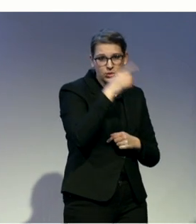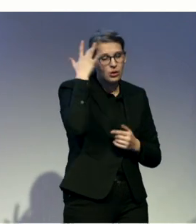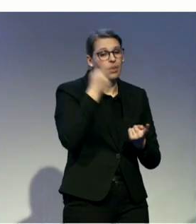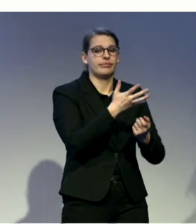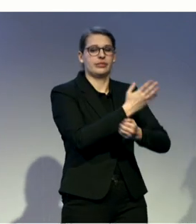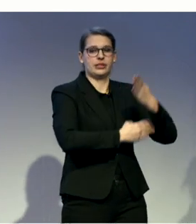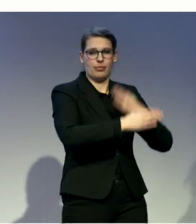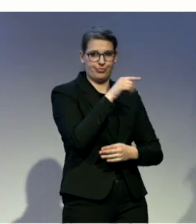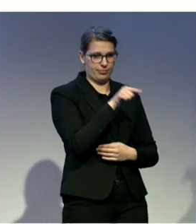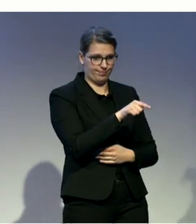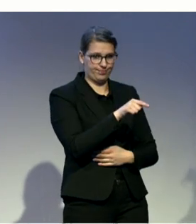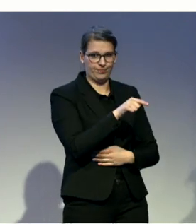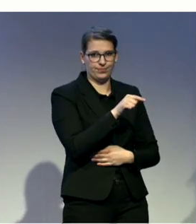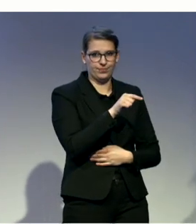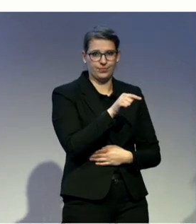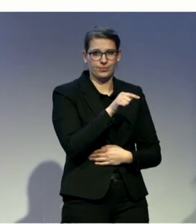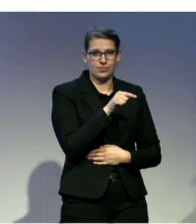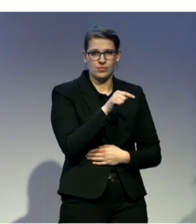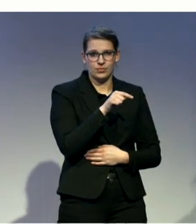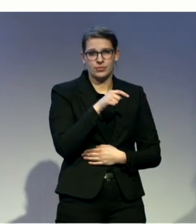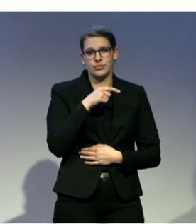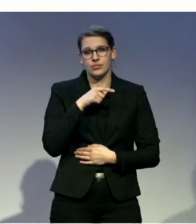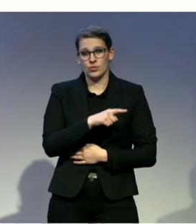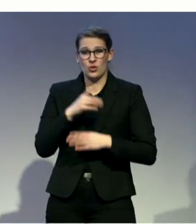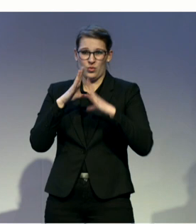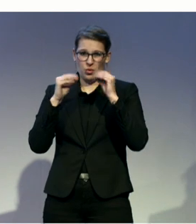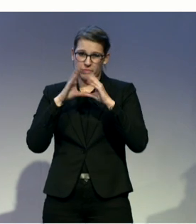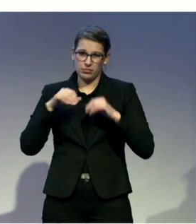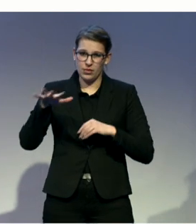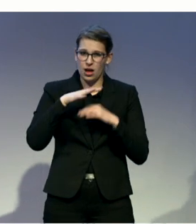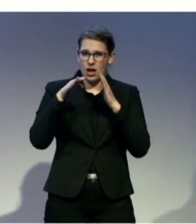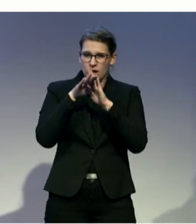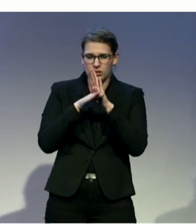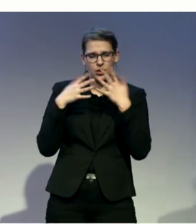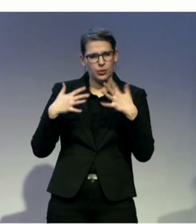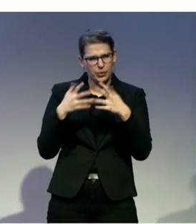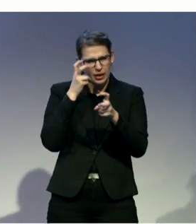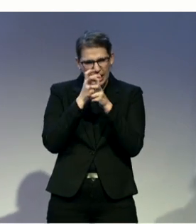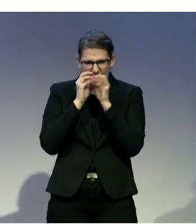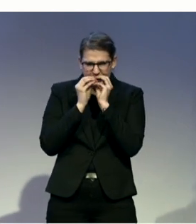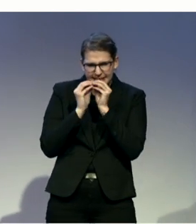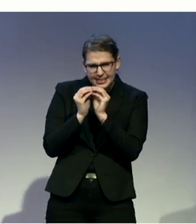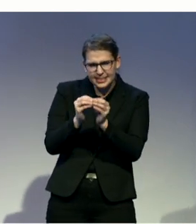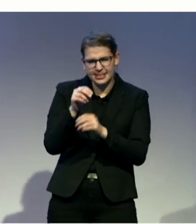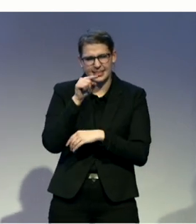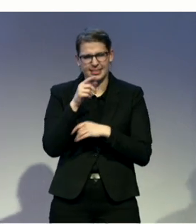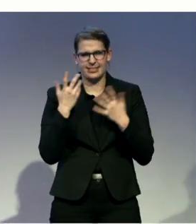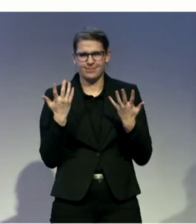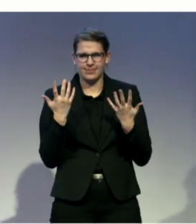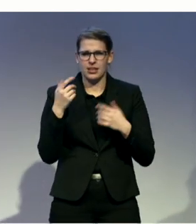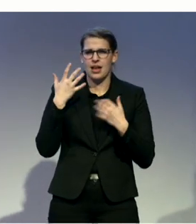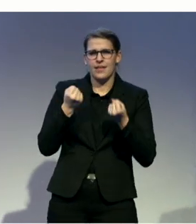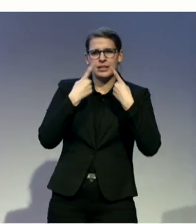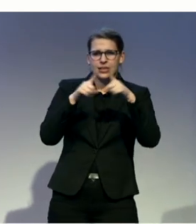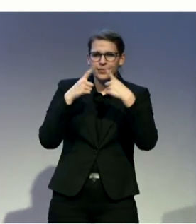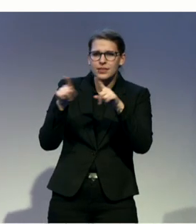We have quite a complex legislation. We have a piece of law. We have standards for quality